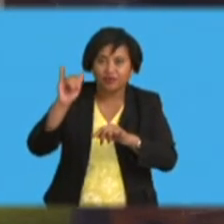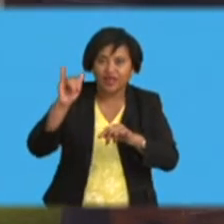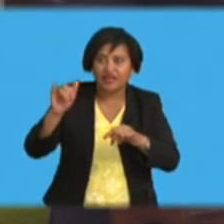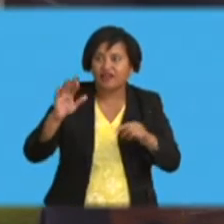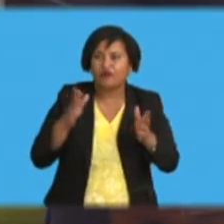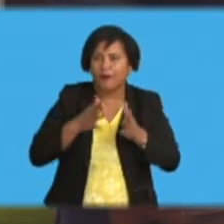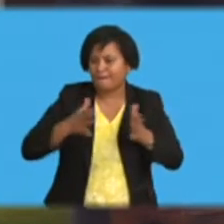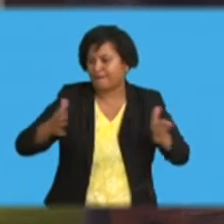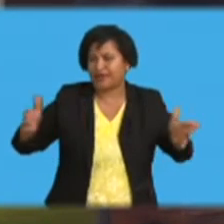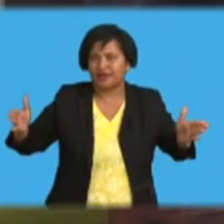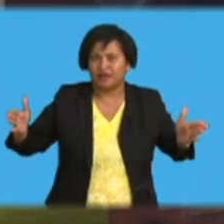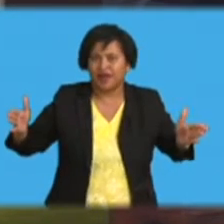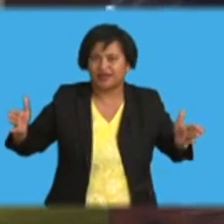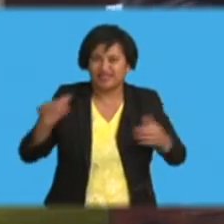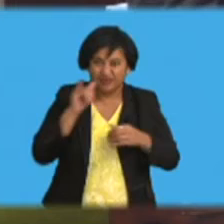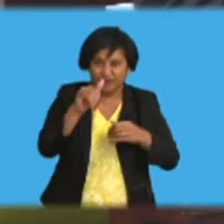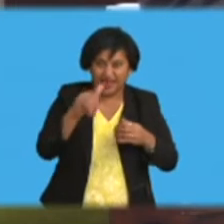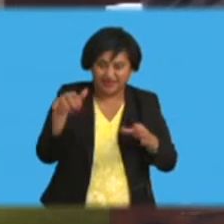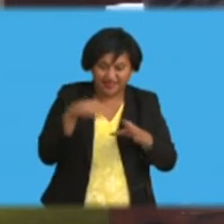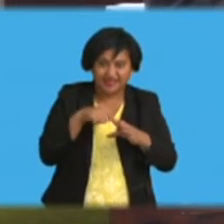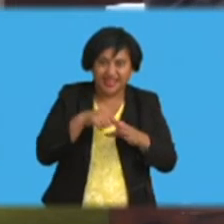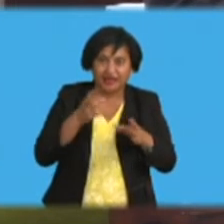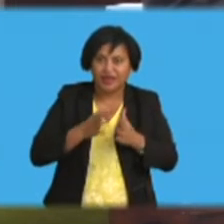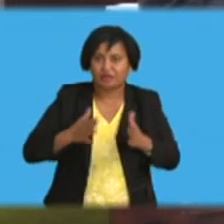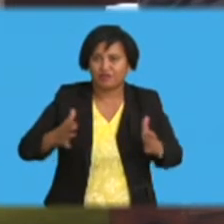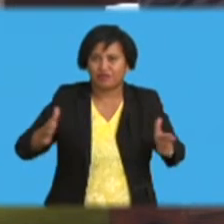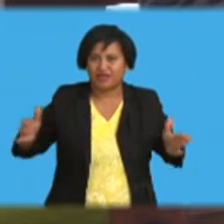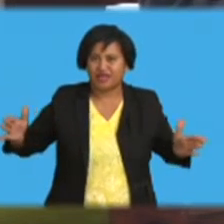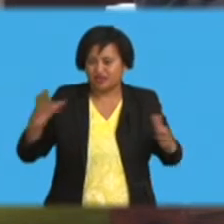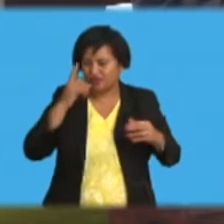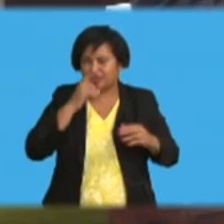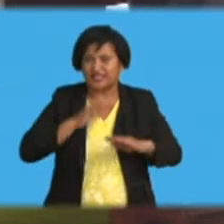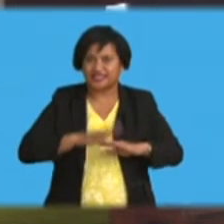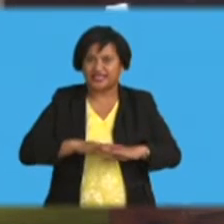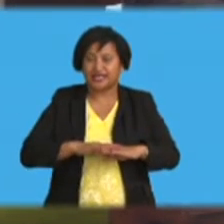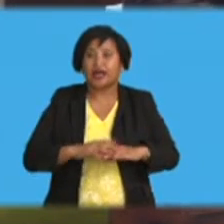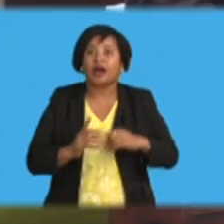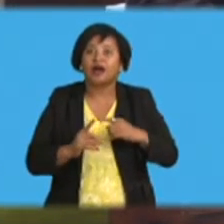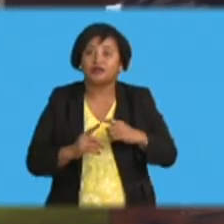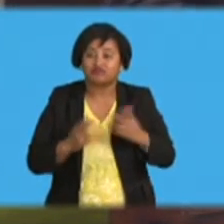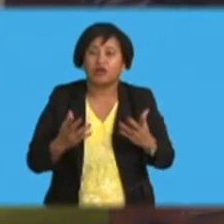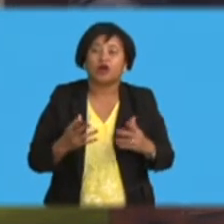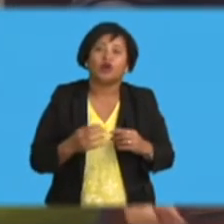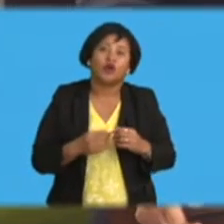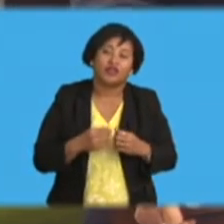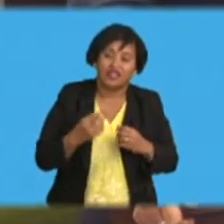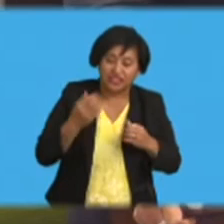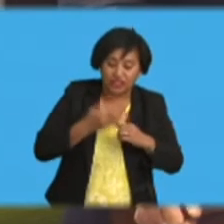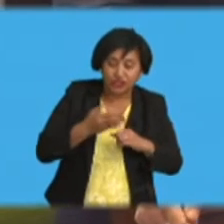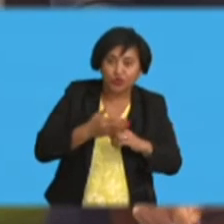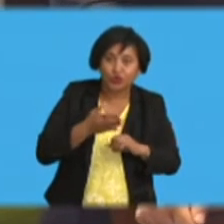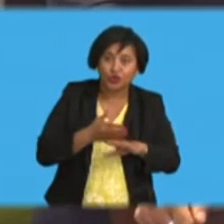aircraft solution, with the candidates being the enhanced Airbus A330neo, or the new engine option, or the